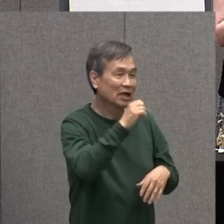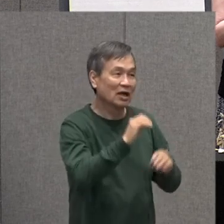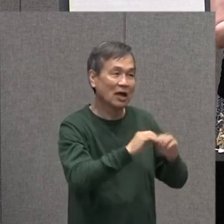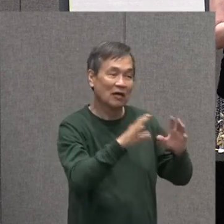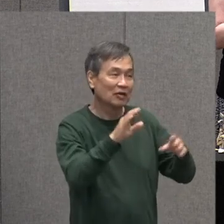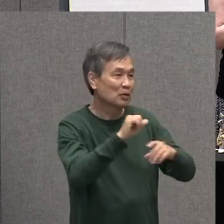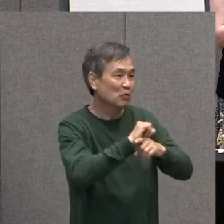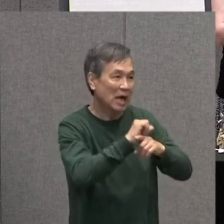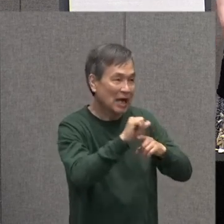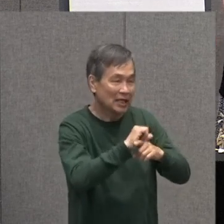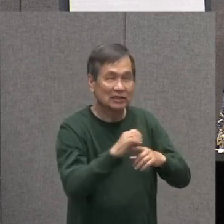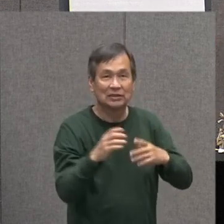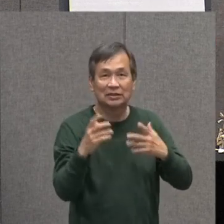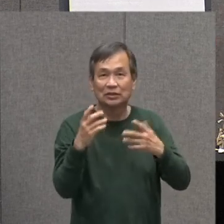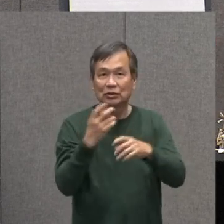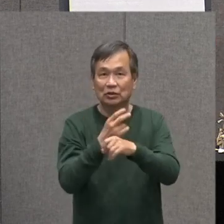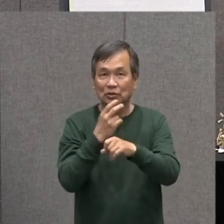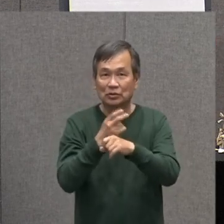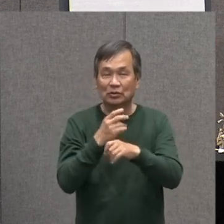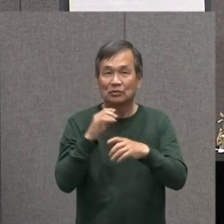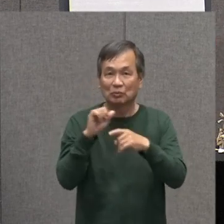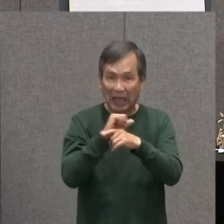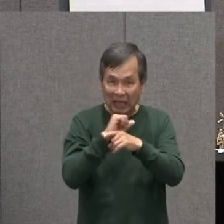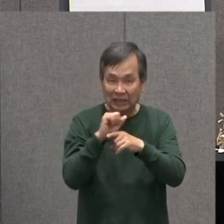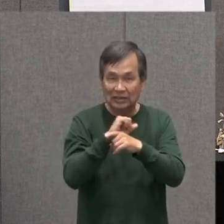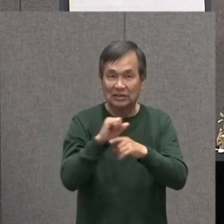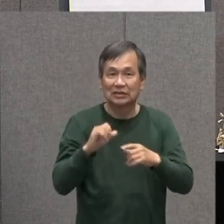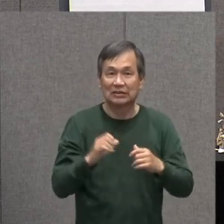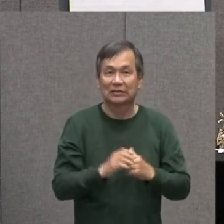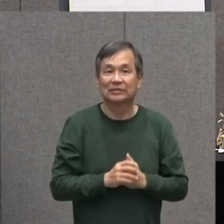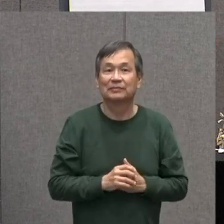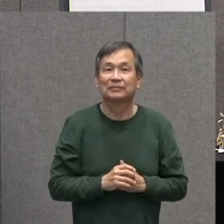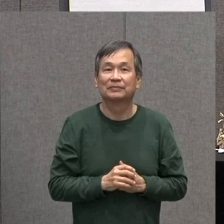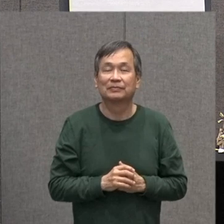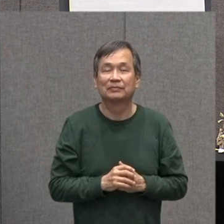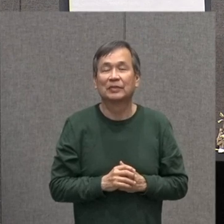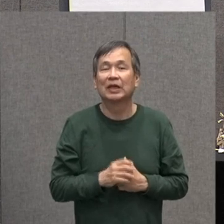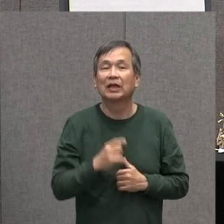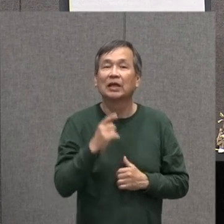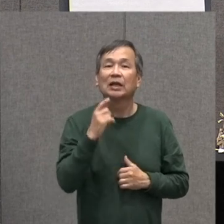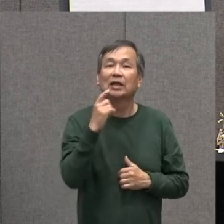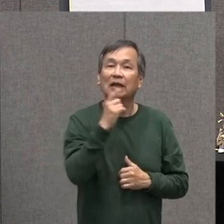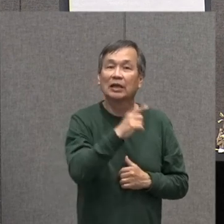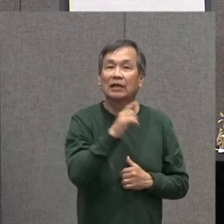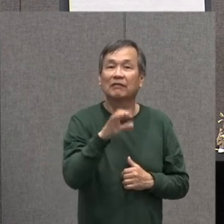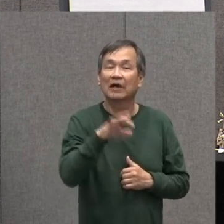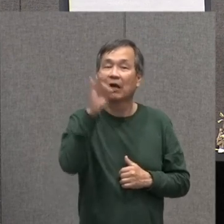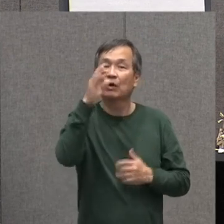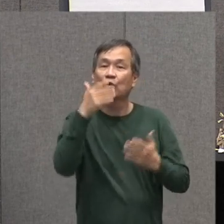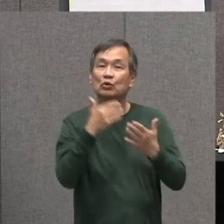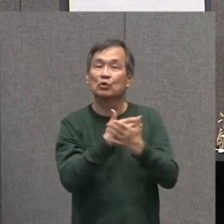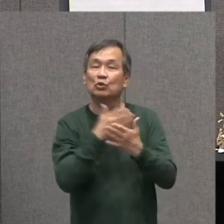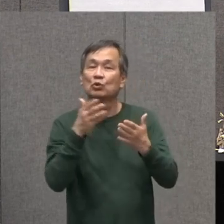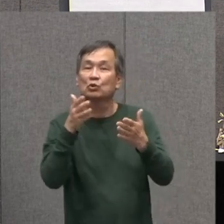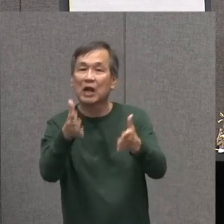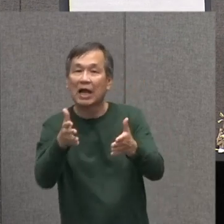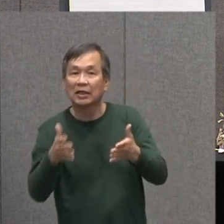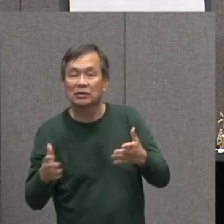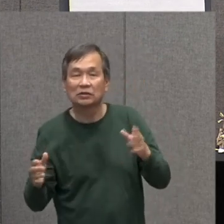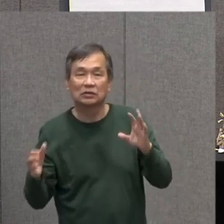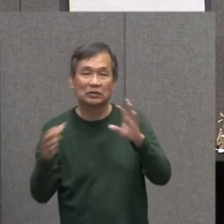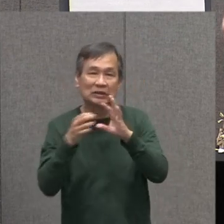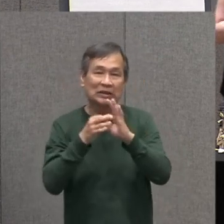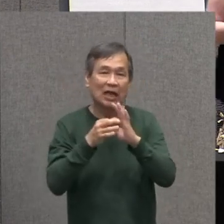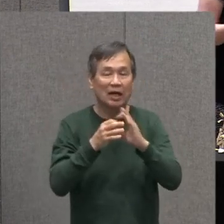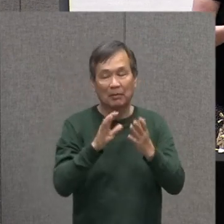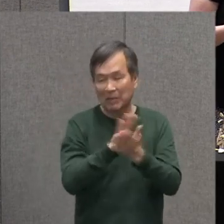And worked with his hands a lot. Yep. He found out new ways to attach paper together. He found